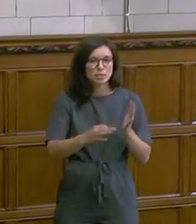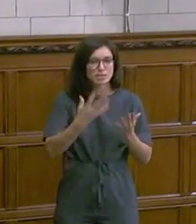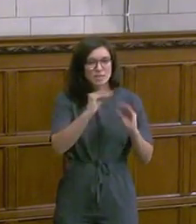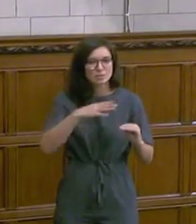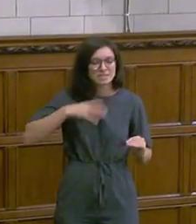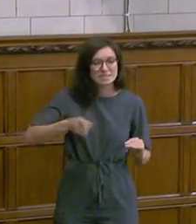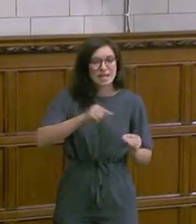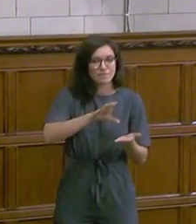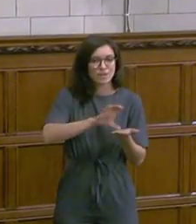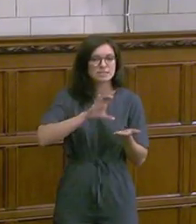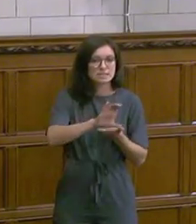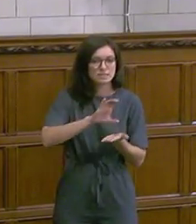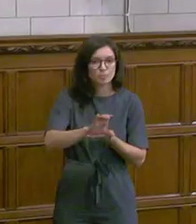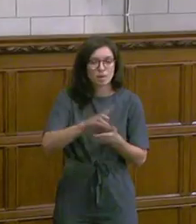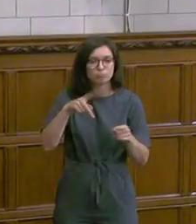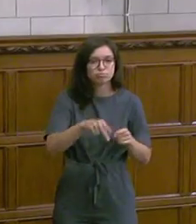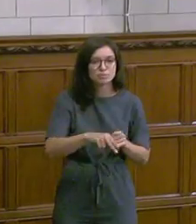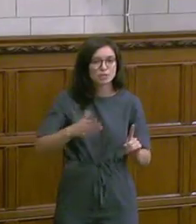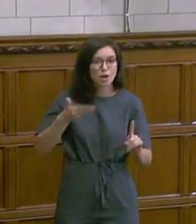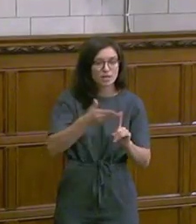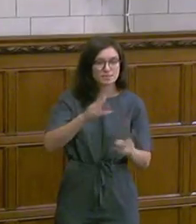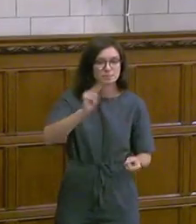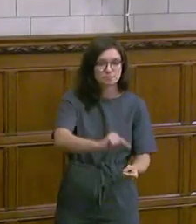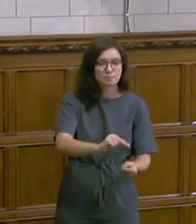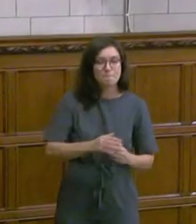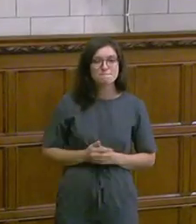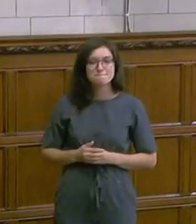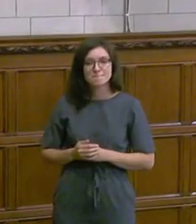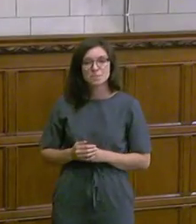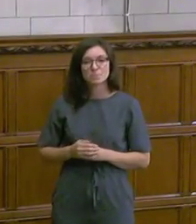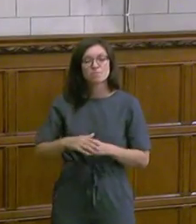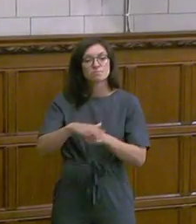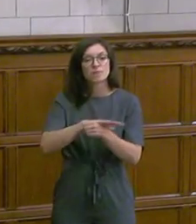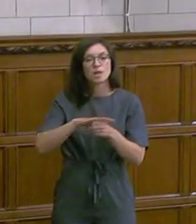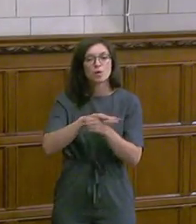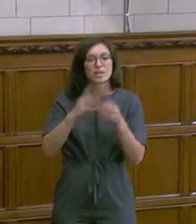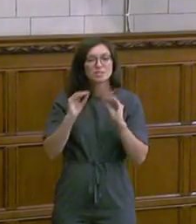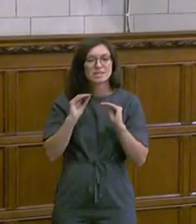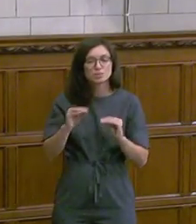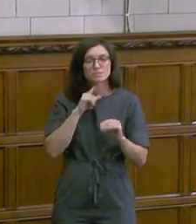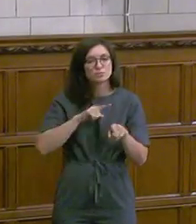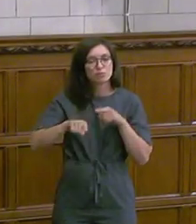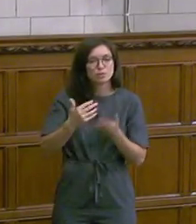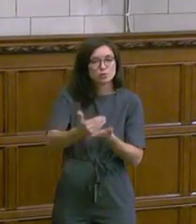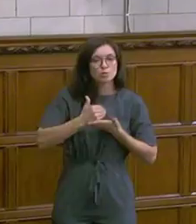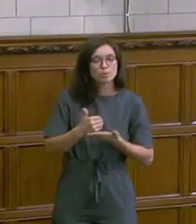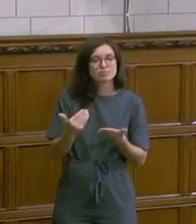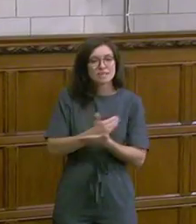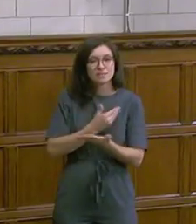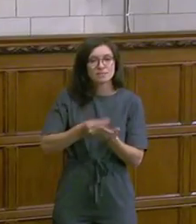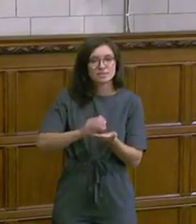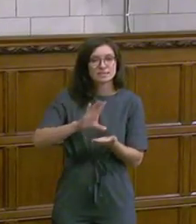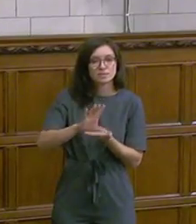funding. I know the Department for Education has protected high needs funding to support children with SEND in cash